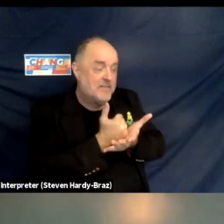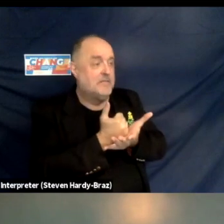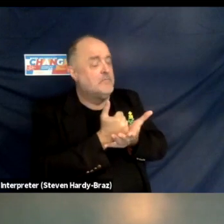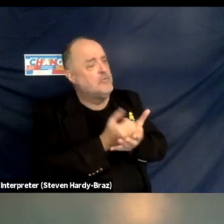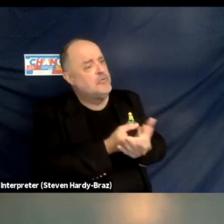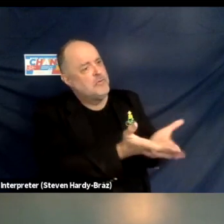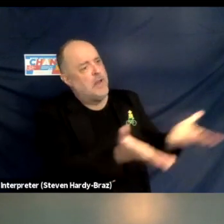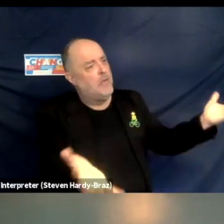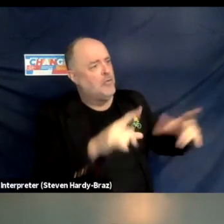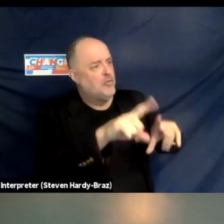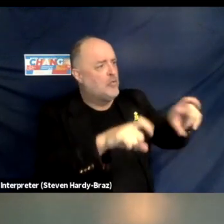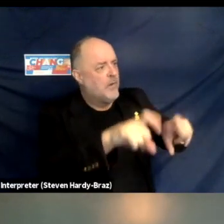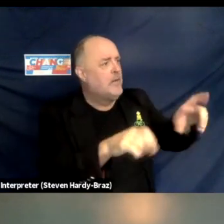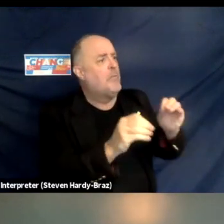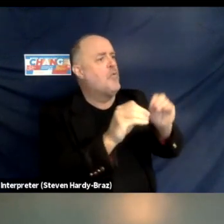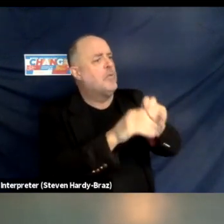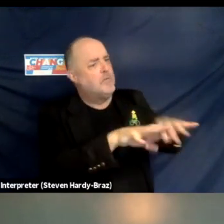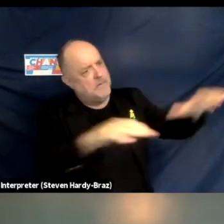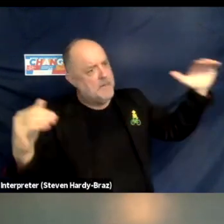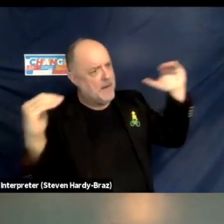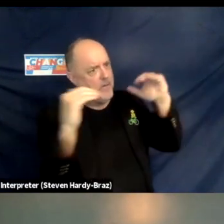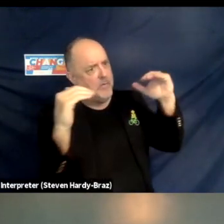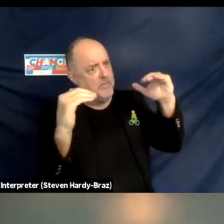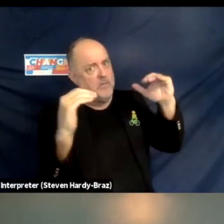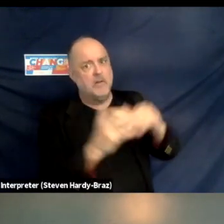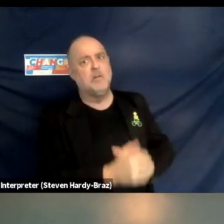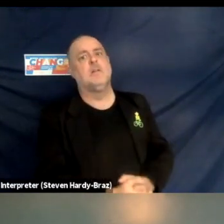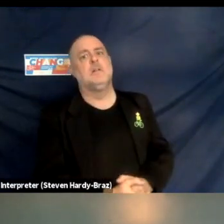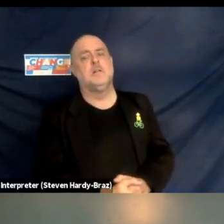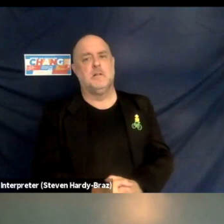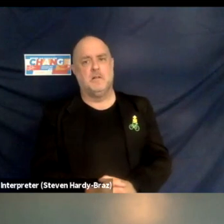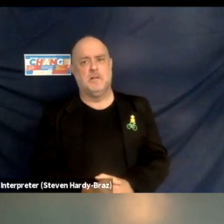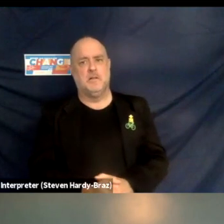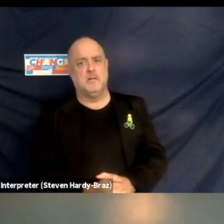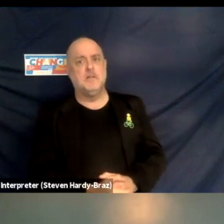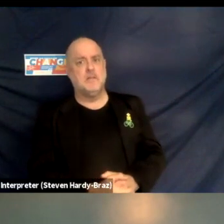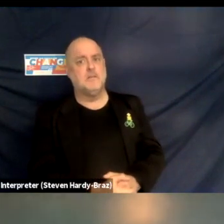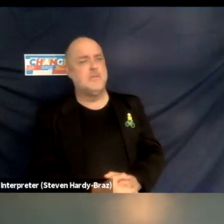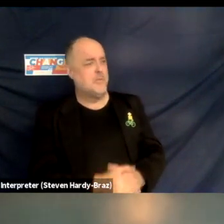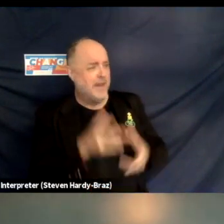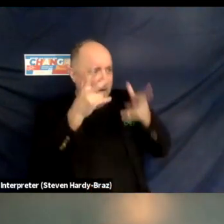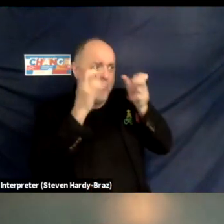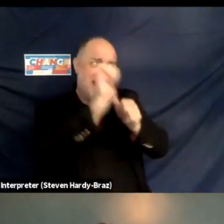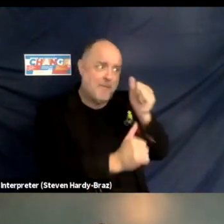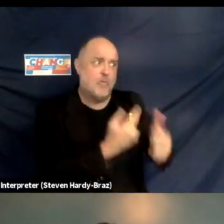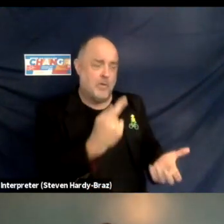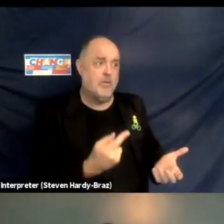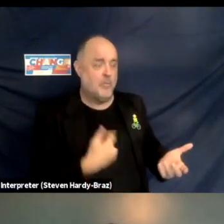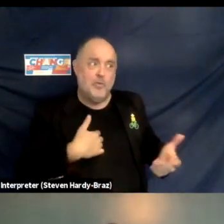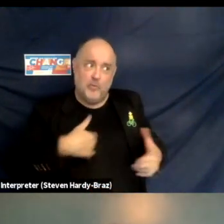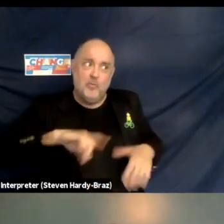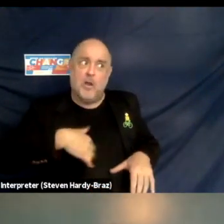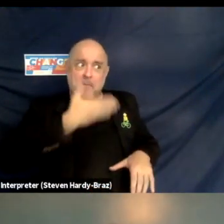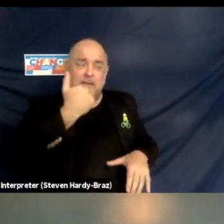those more equitably throughout your community. So we are hearing from everyone, and we will do our best to do our